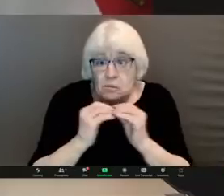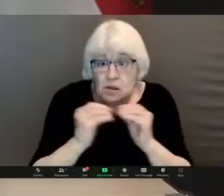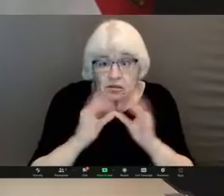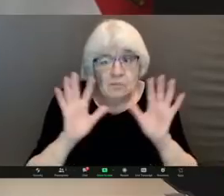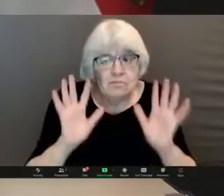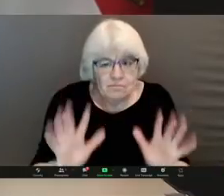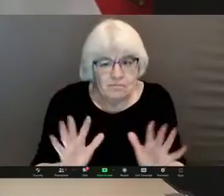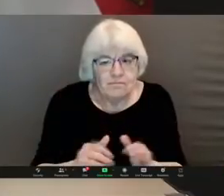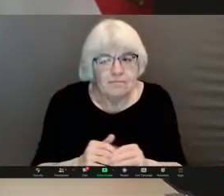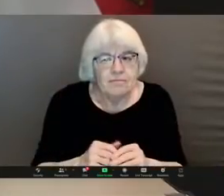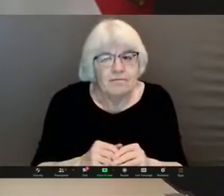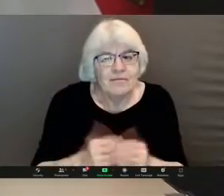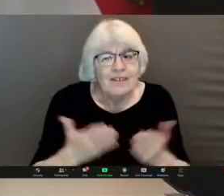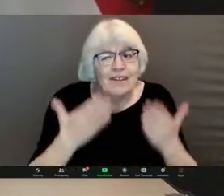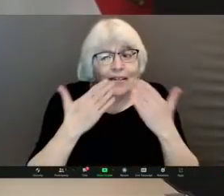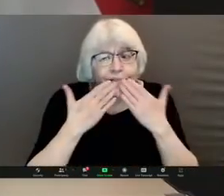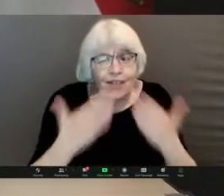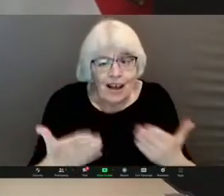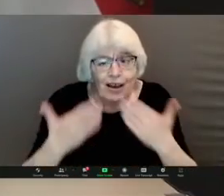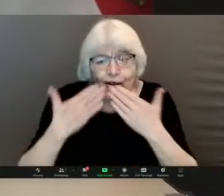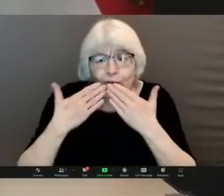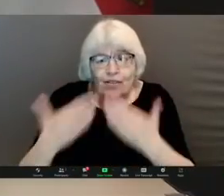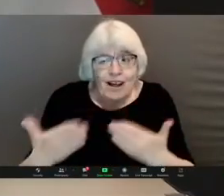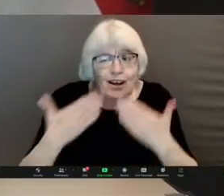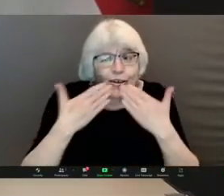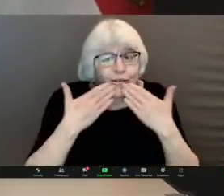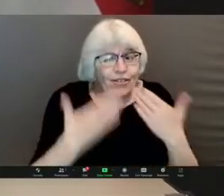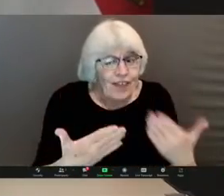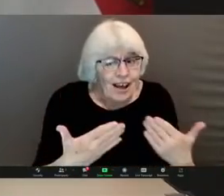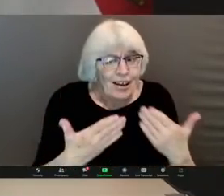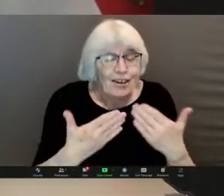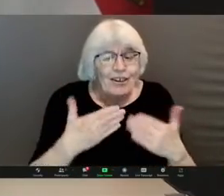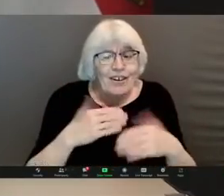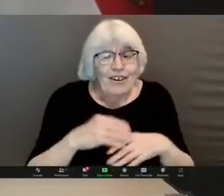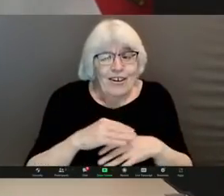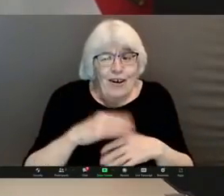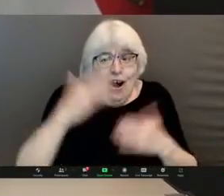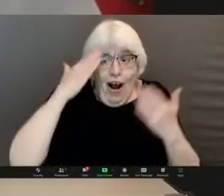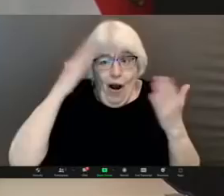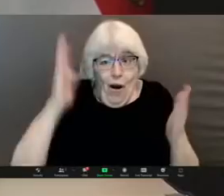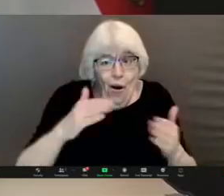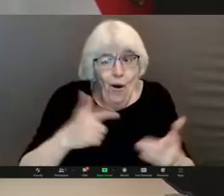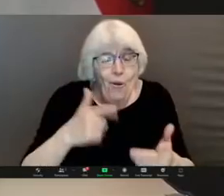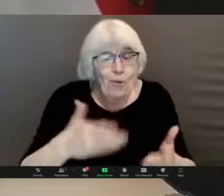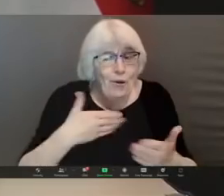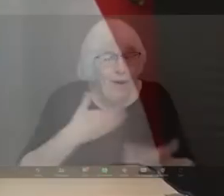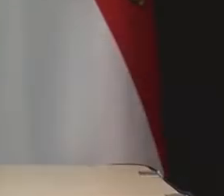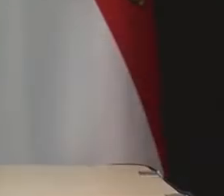all Islanders. Have a good day and safe back to school for all families. Thank you very much.